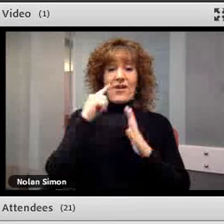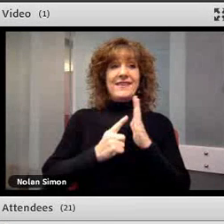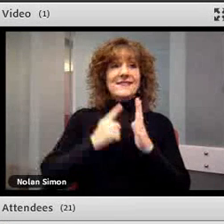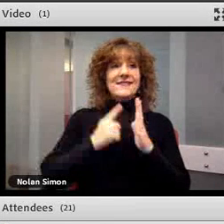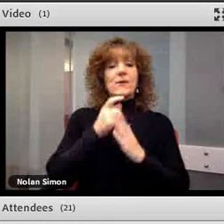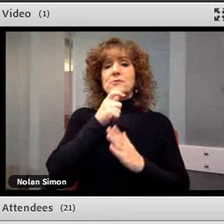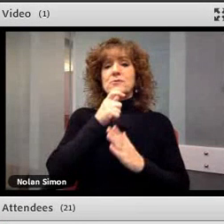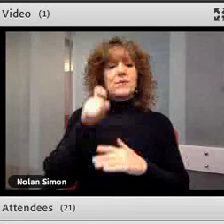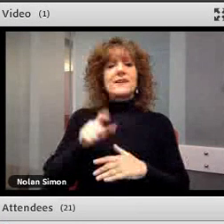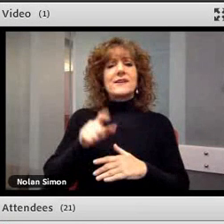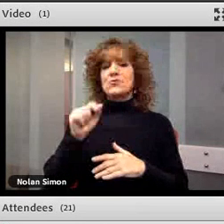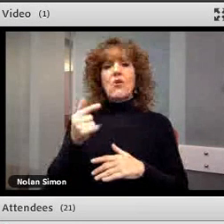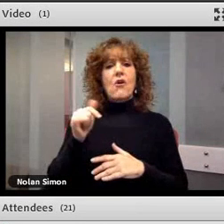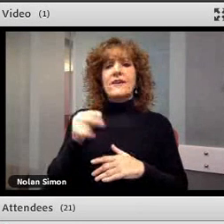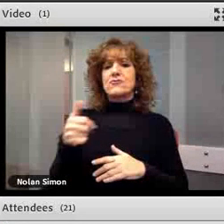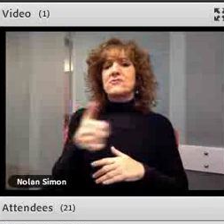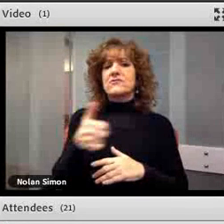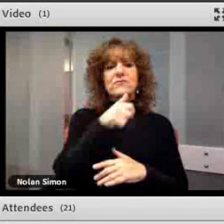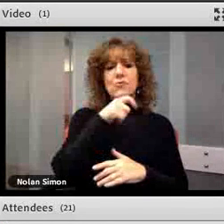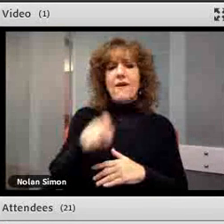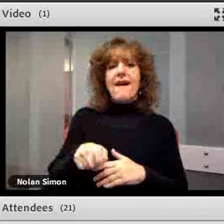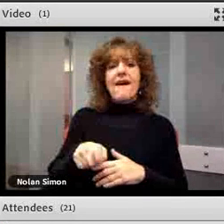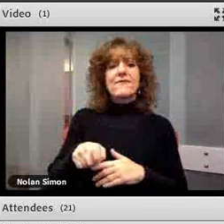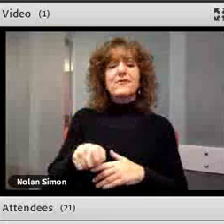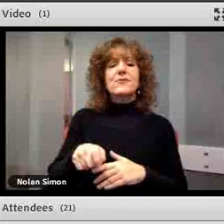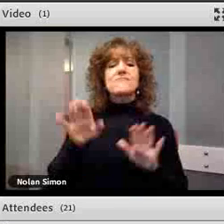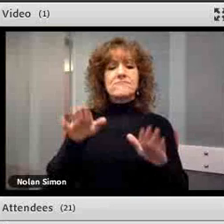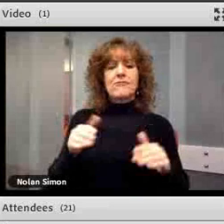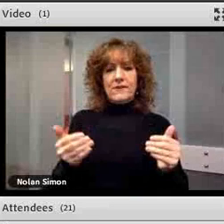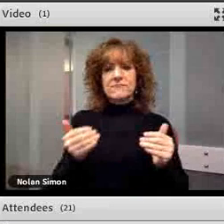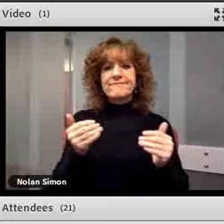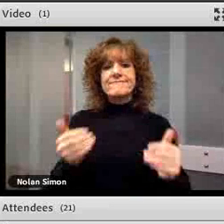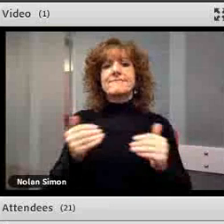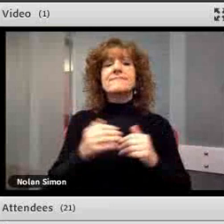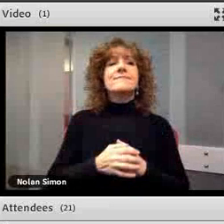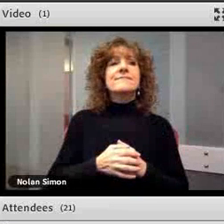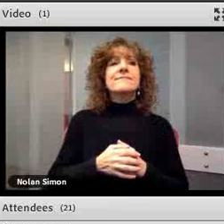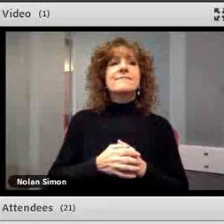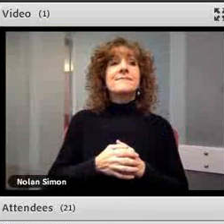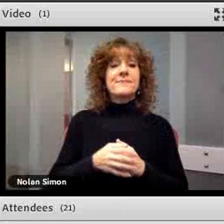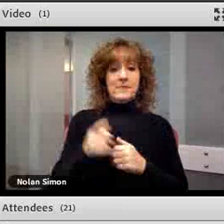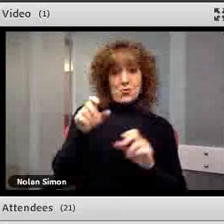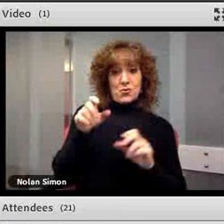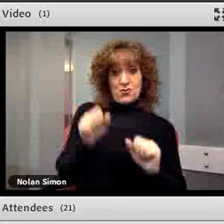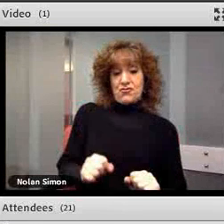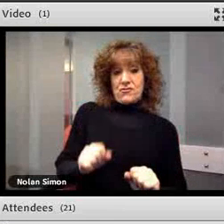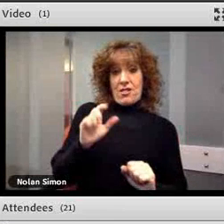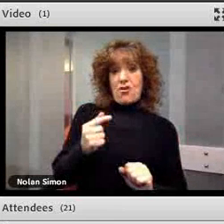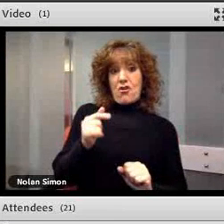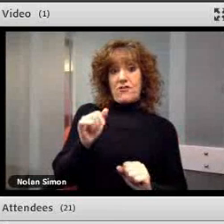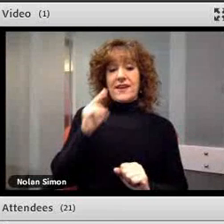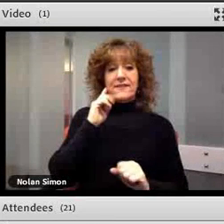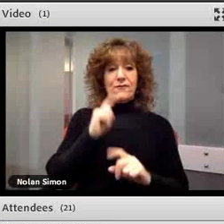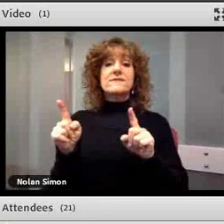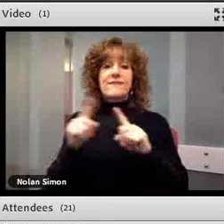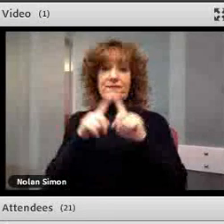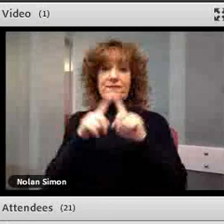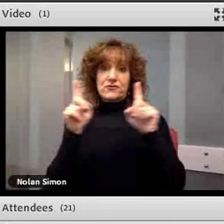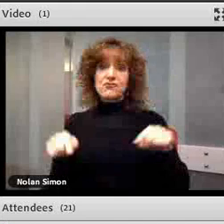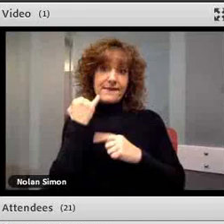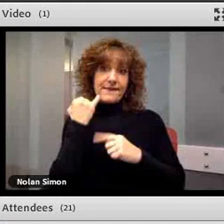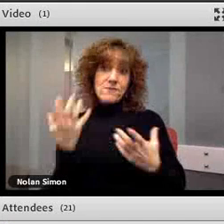in. Okay, there we Watching go. your screen. Okay. Well, they could log in on another screen if you want. So you